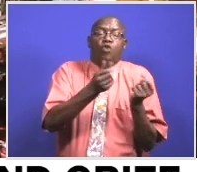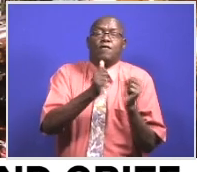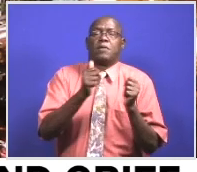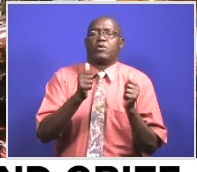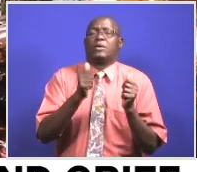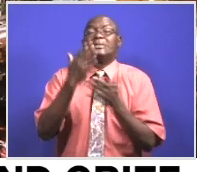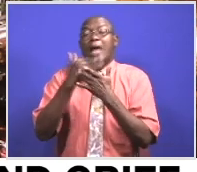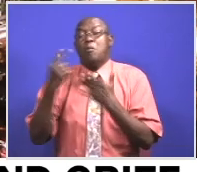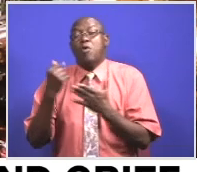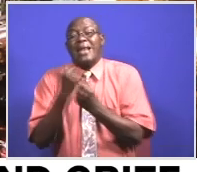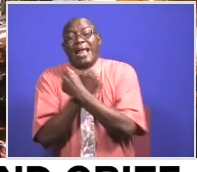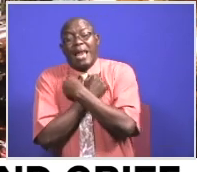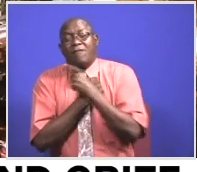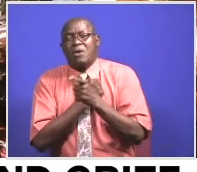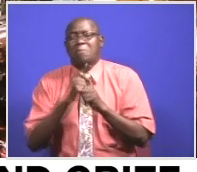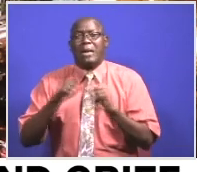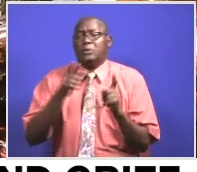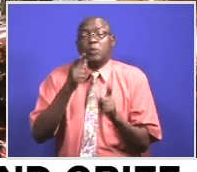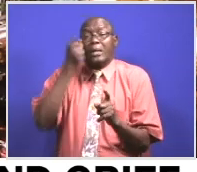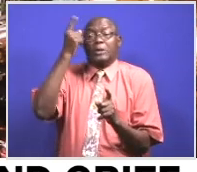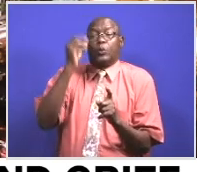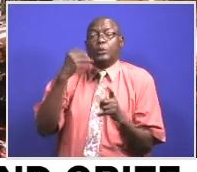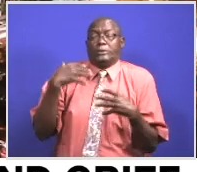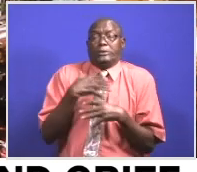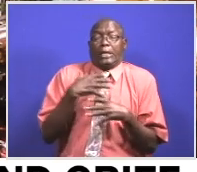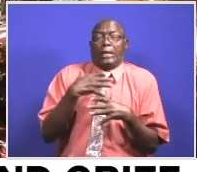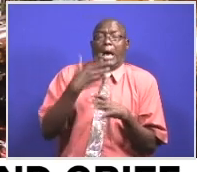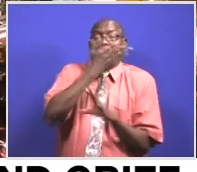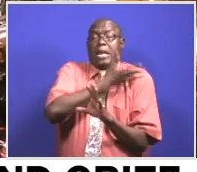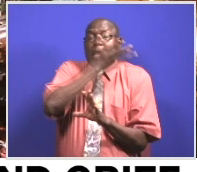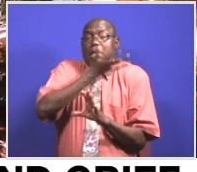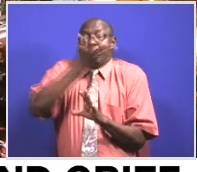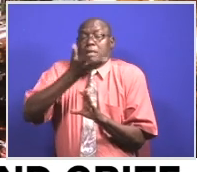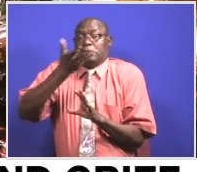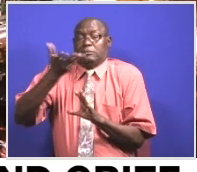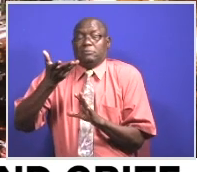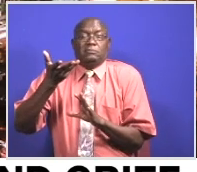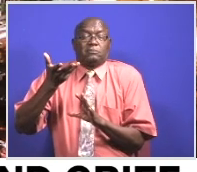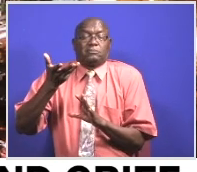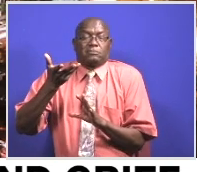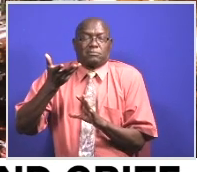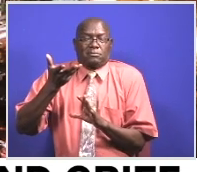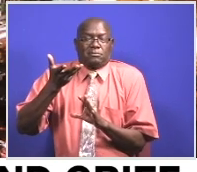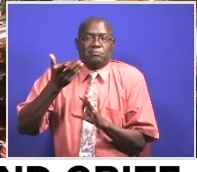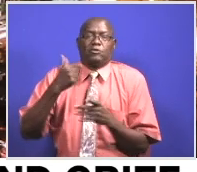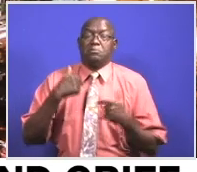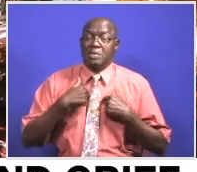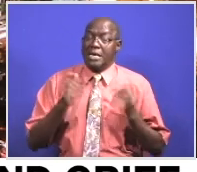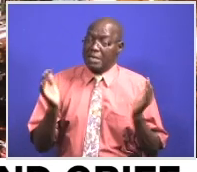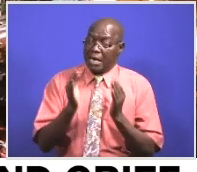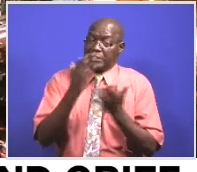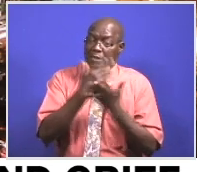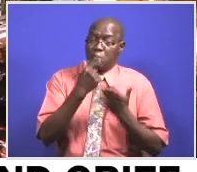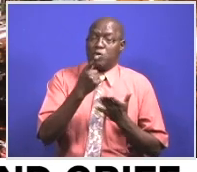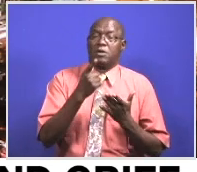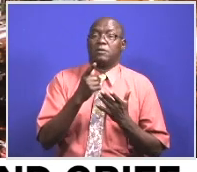you, but you don't understand. You are scared. You start projecting pain. So I will encourage someone. If in